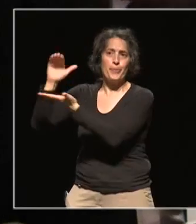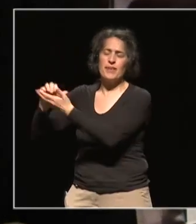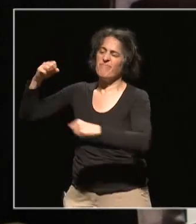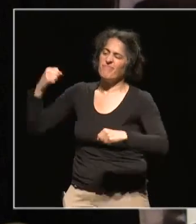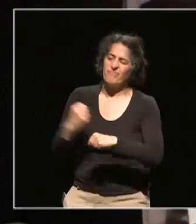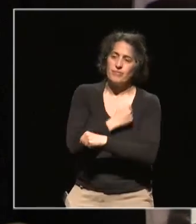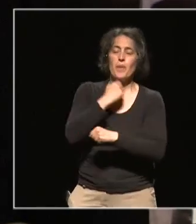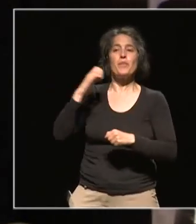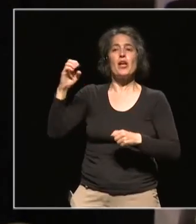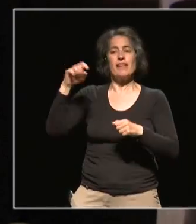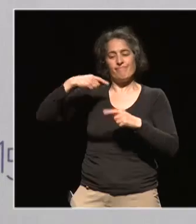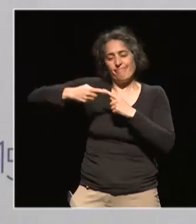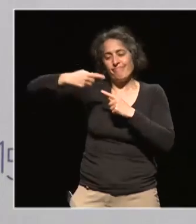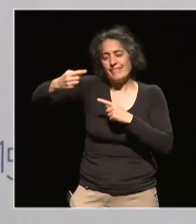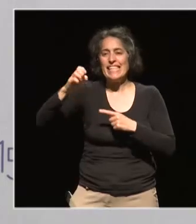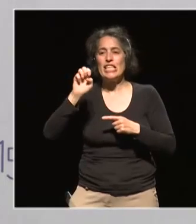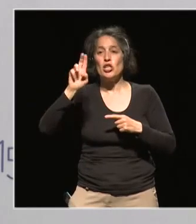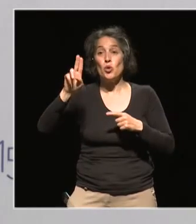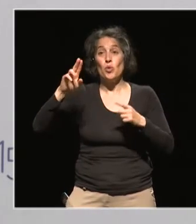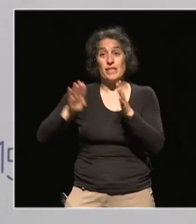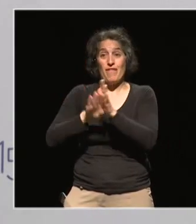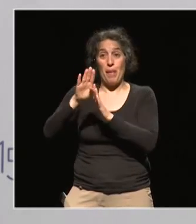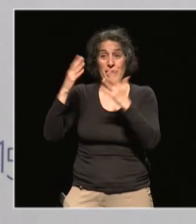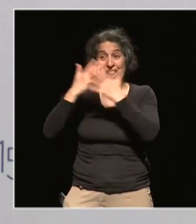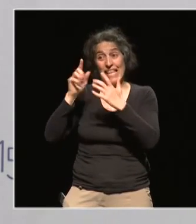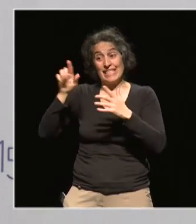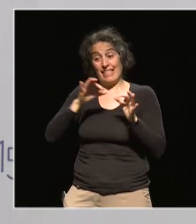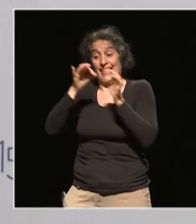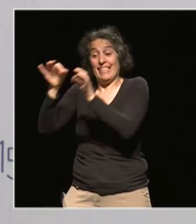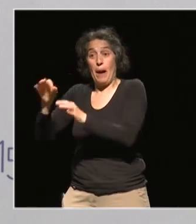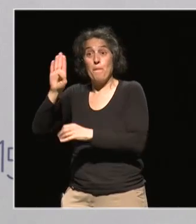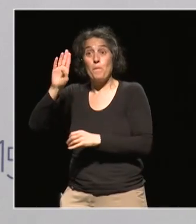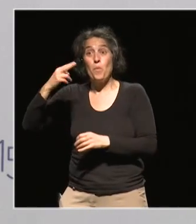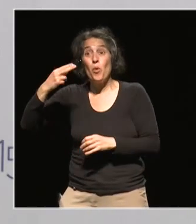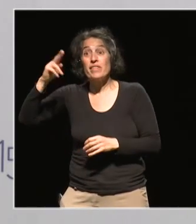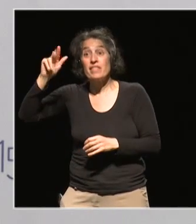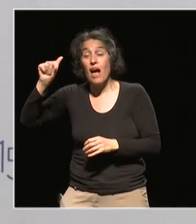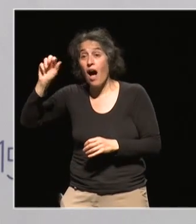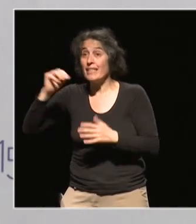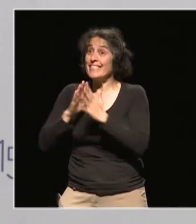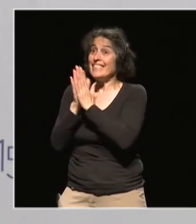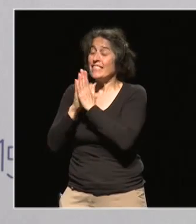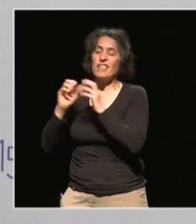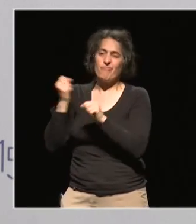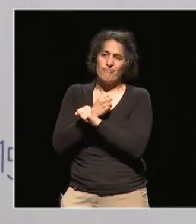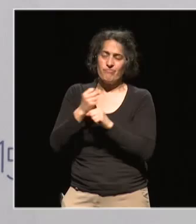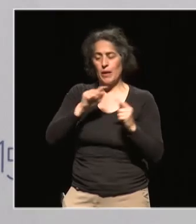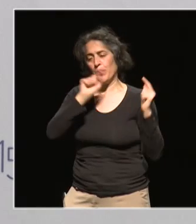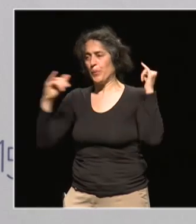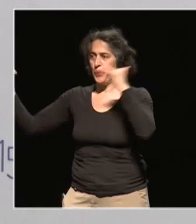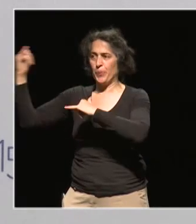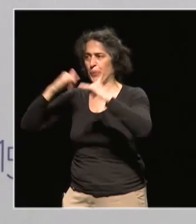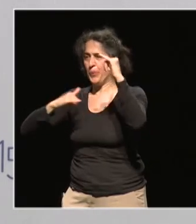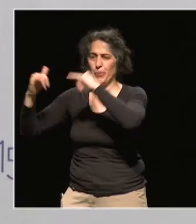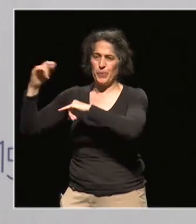Stephen, I want to go to you, and perhaps not only with your Kenya hat on, but also your Africa hat through LEDs, on